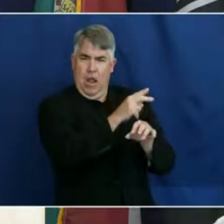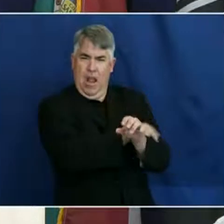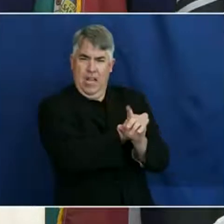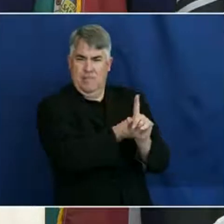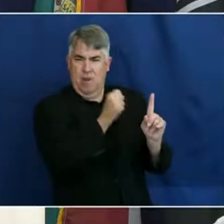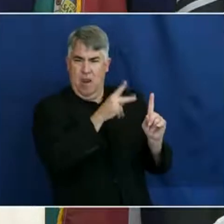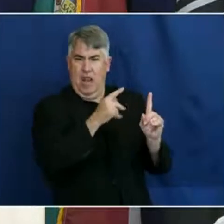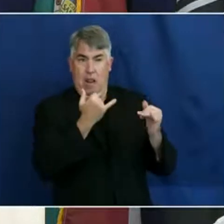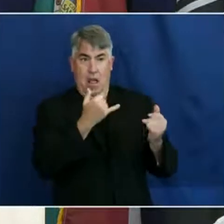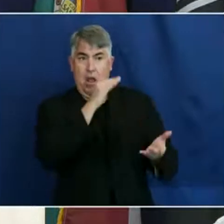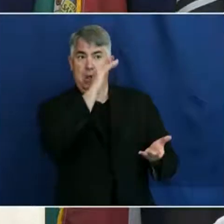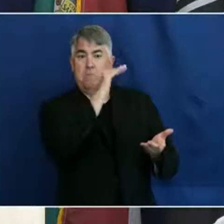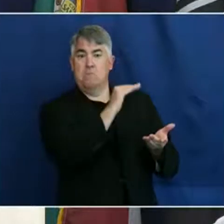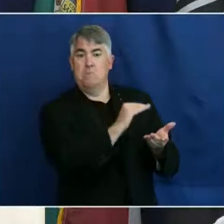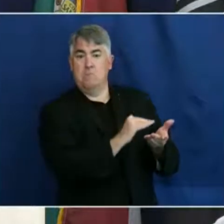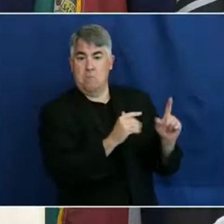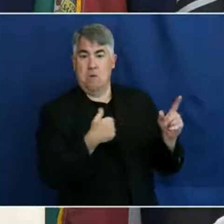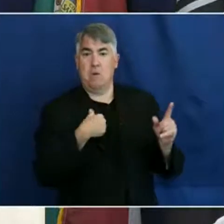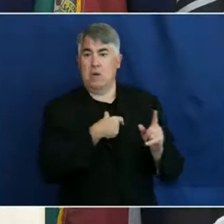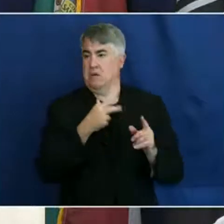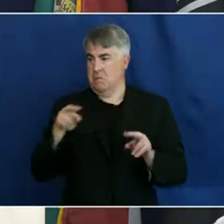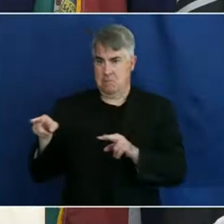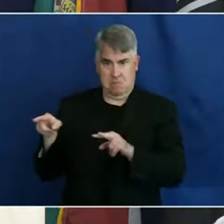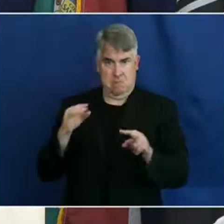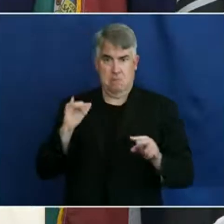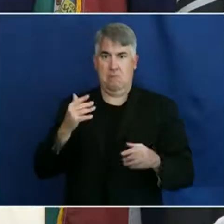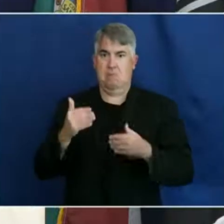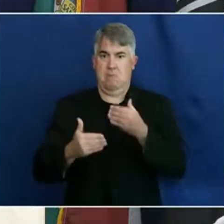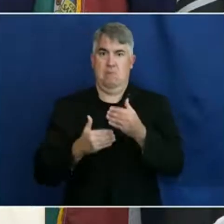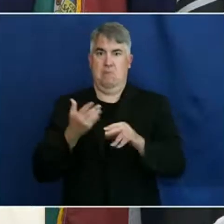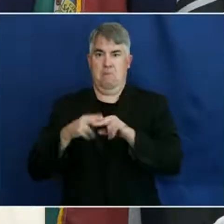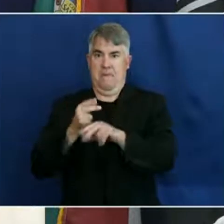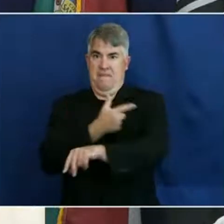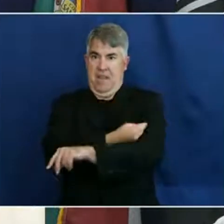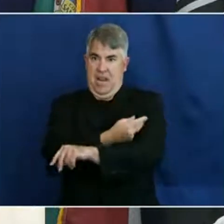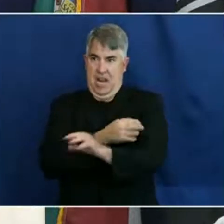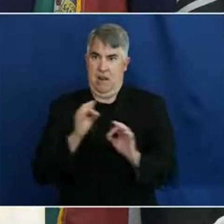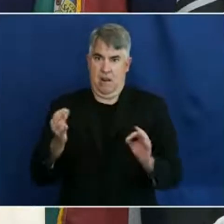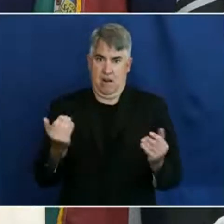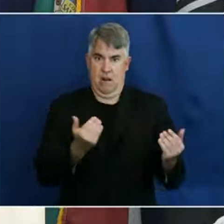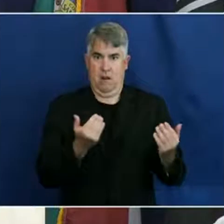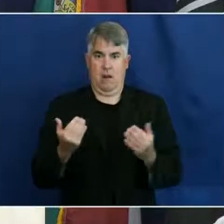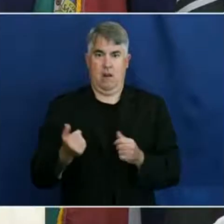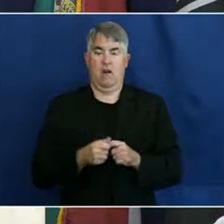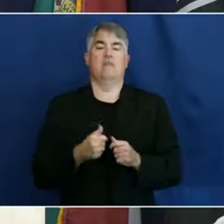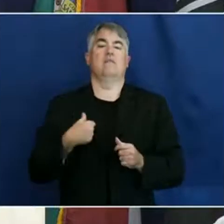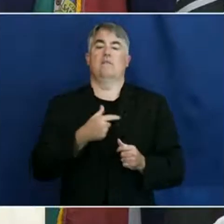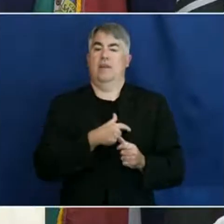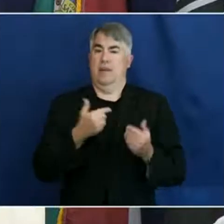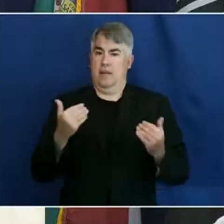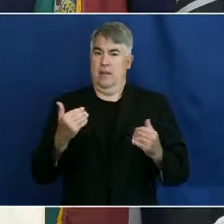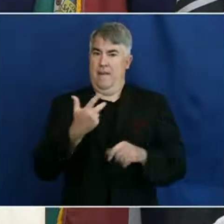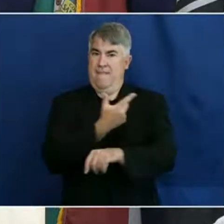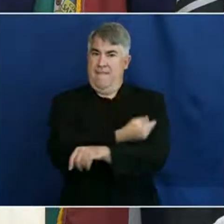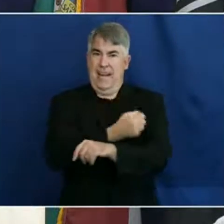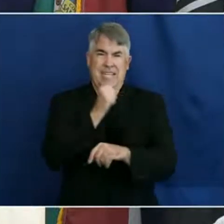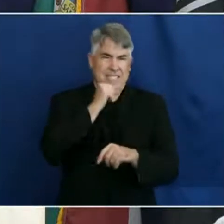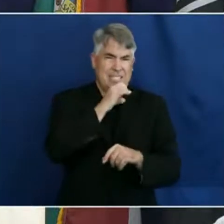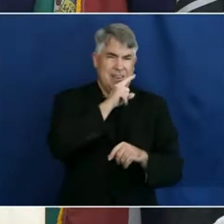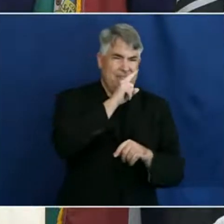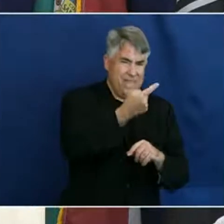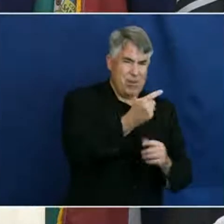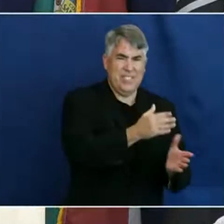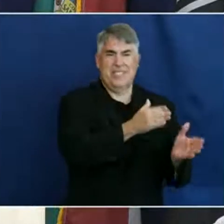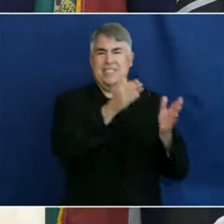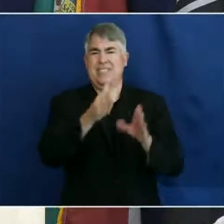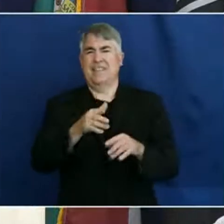today as we head into April. And because we made the decision early and to vaccinate seniors and then move into those with underlying